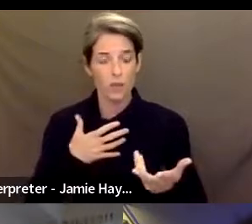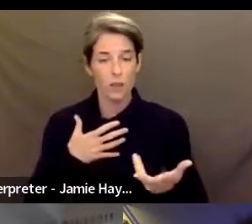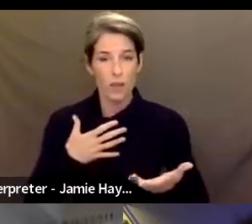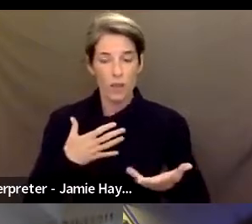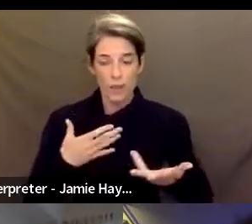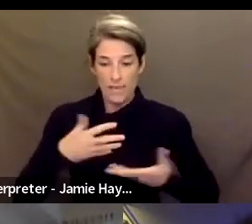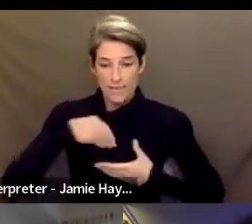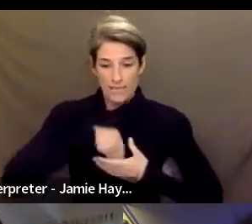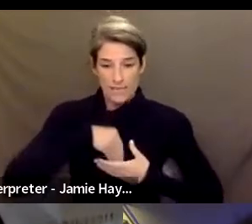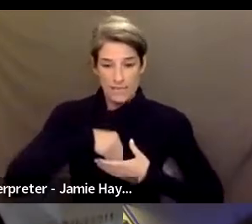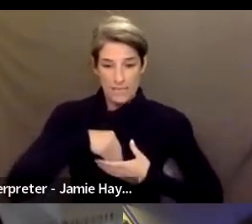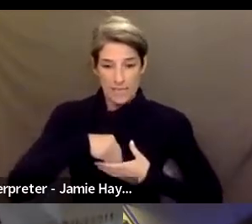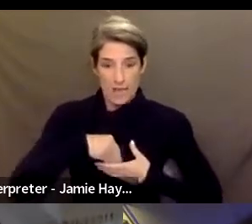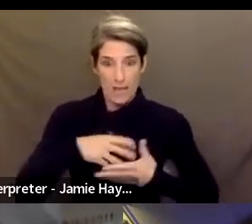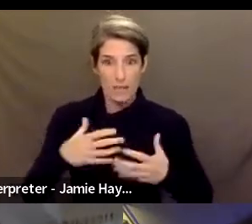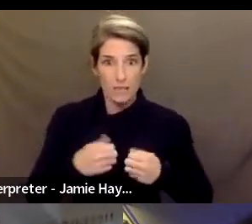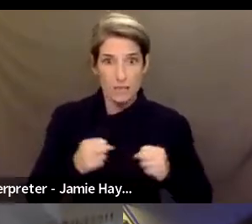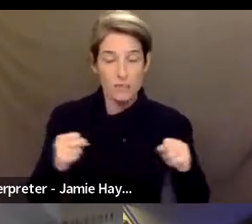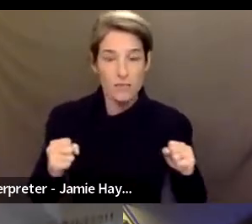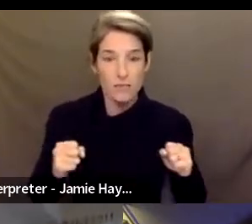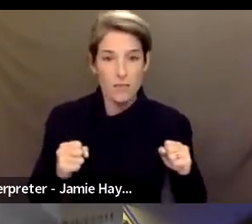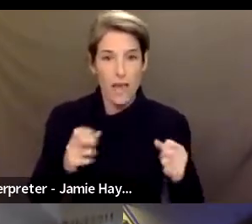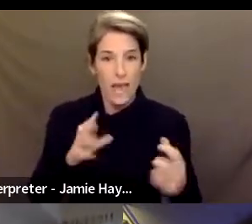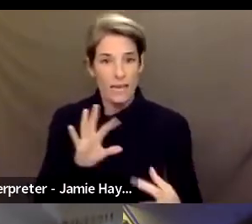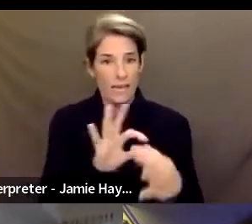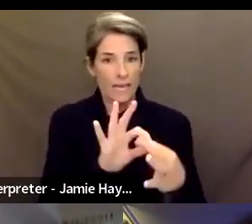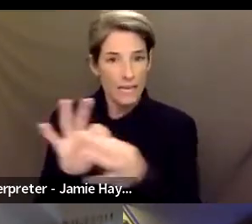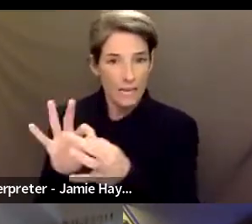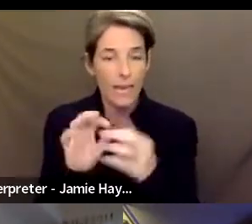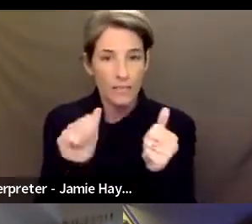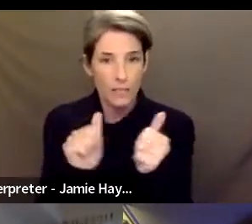all of the ways that that is valuable, right?